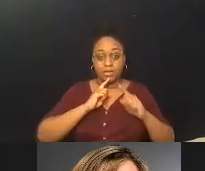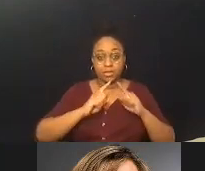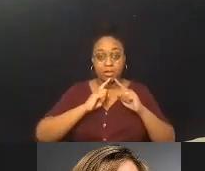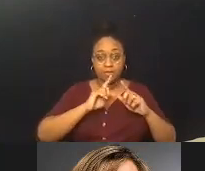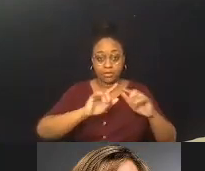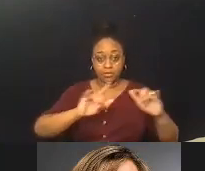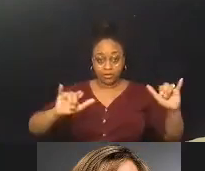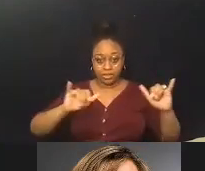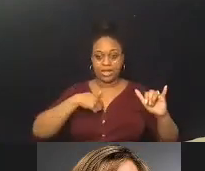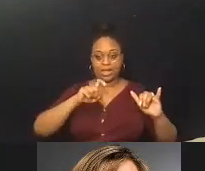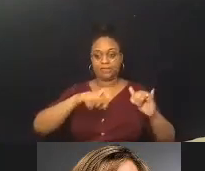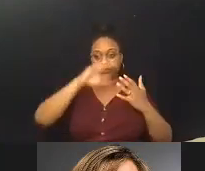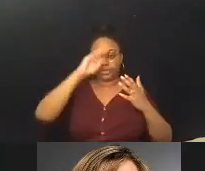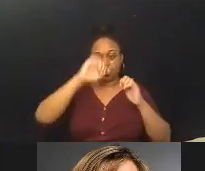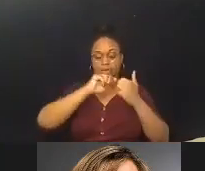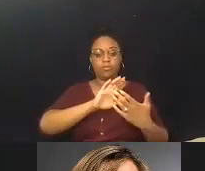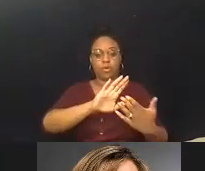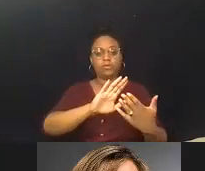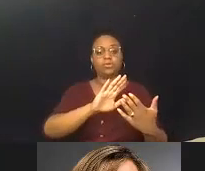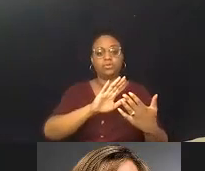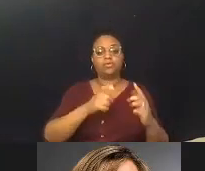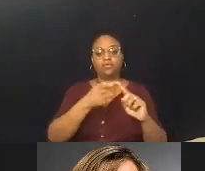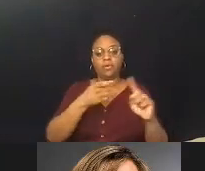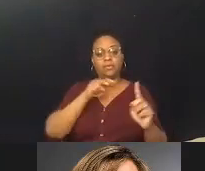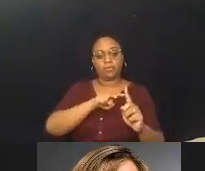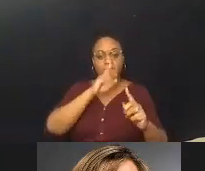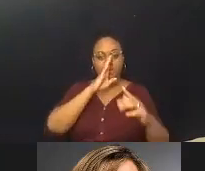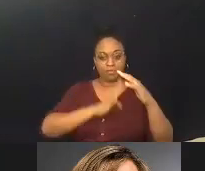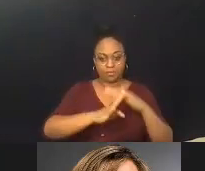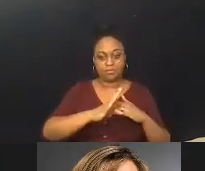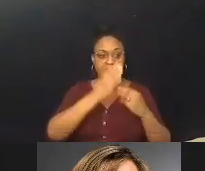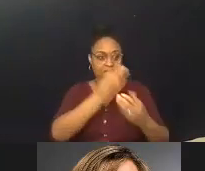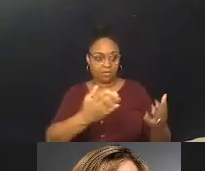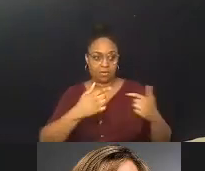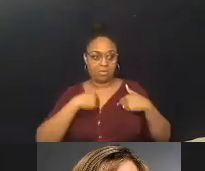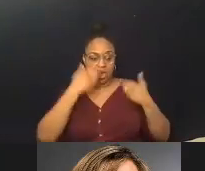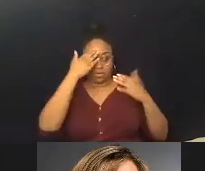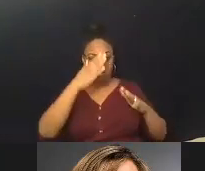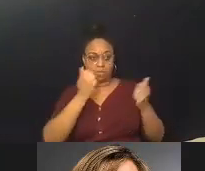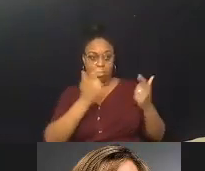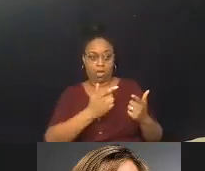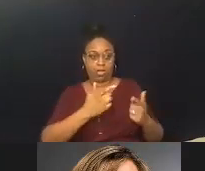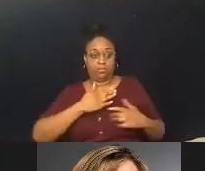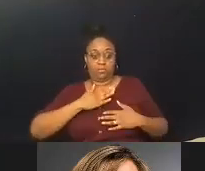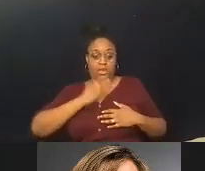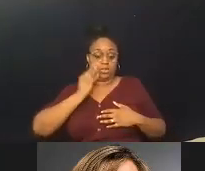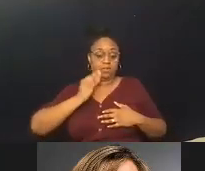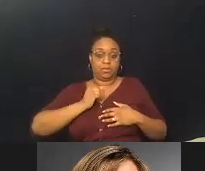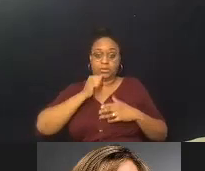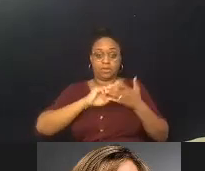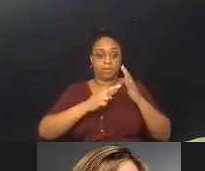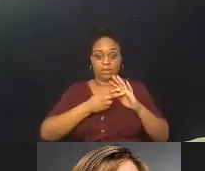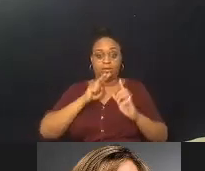humility, with kind of an acknowledgement that I don't know it all, that my experience is my experience, and it doesn't necessarily mean that anyone